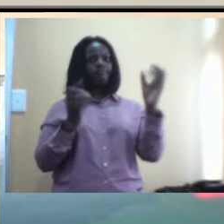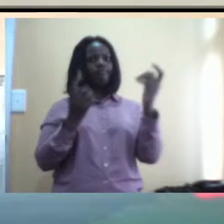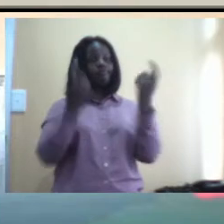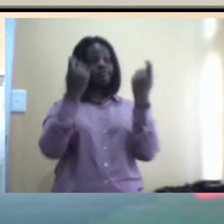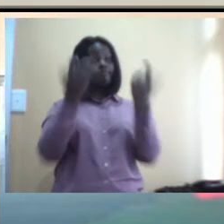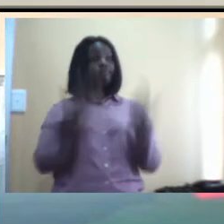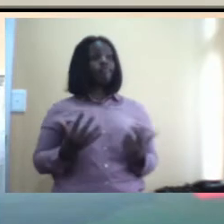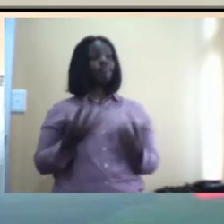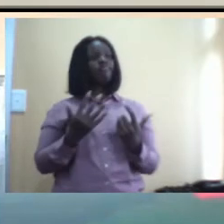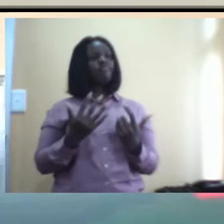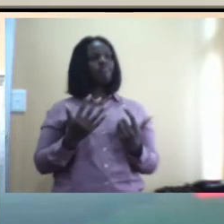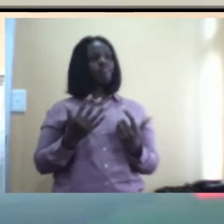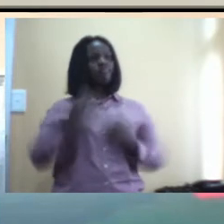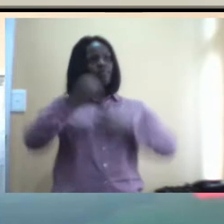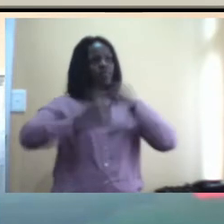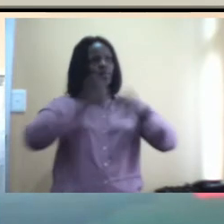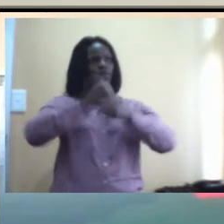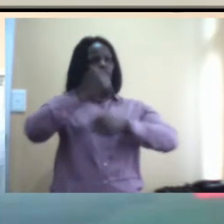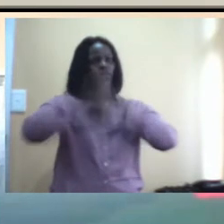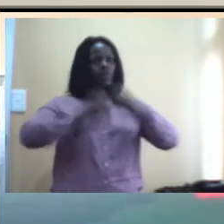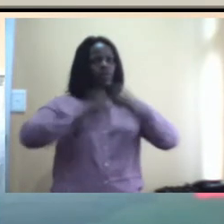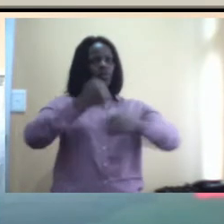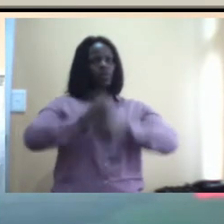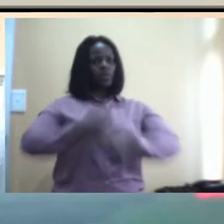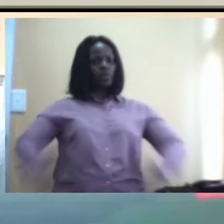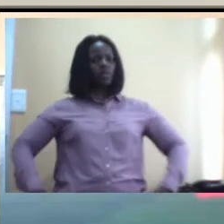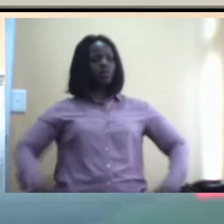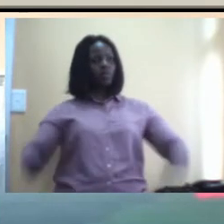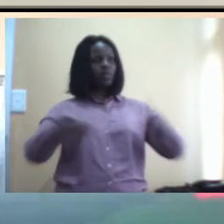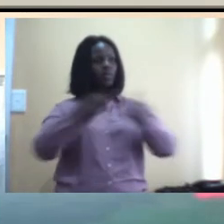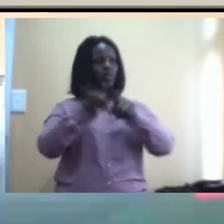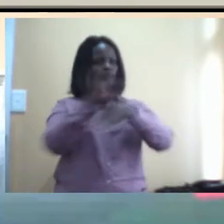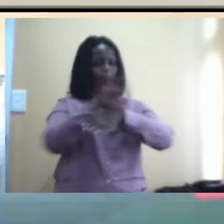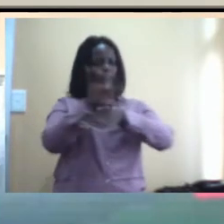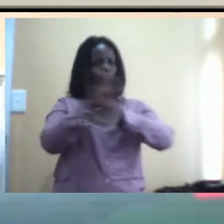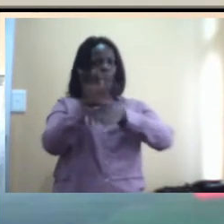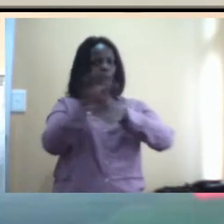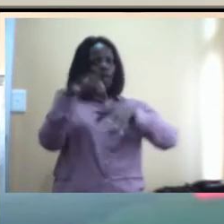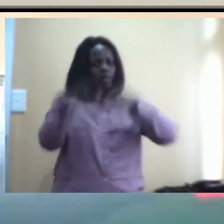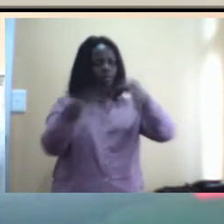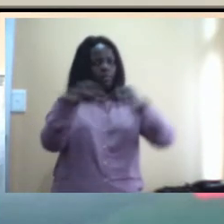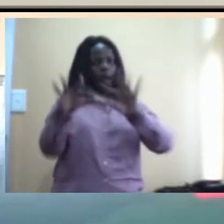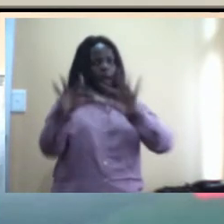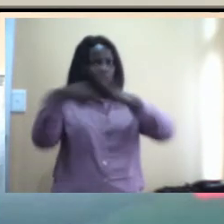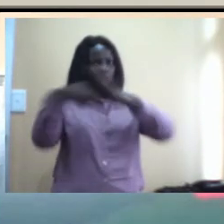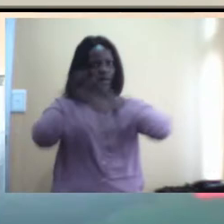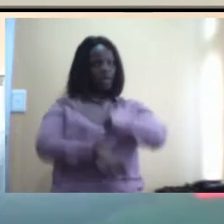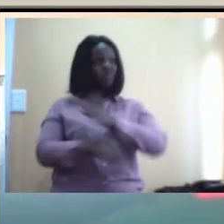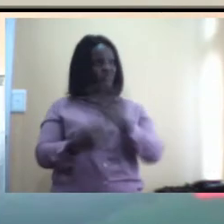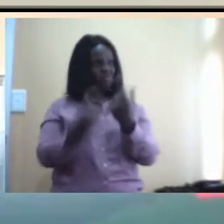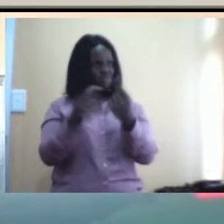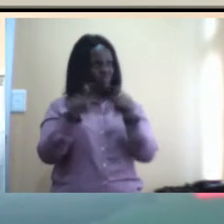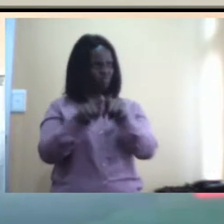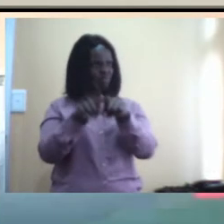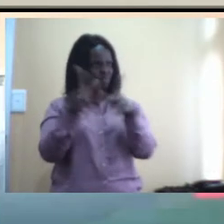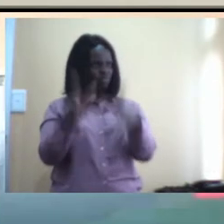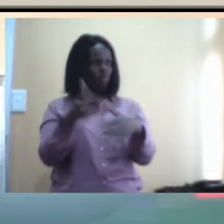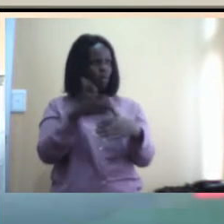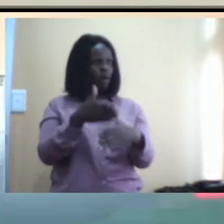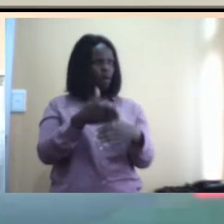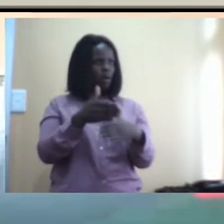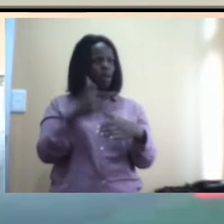and expenditure account and also to outline the major plans by the department. In doing so, I want